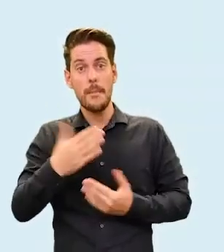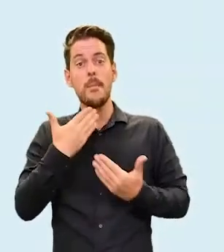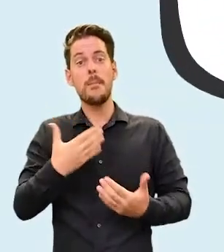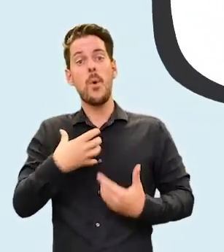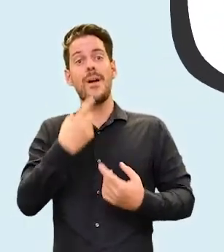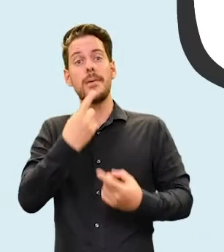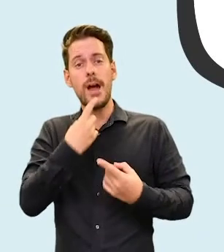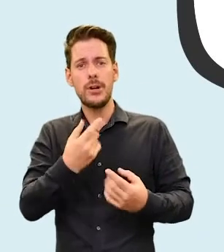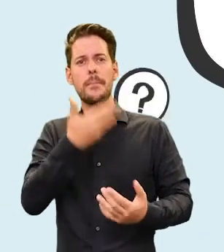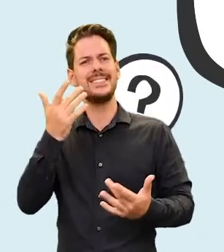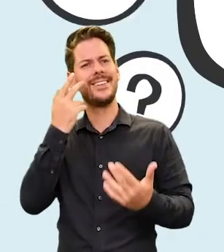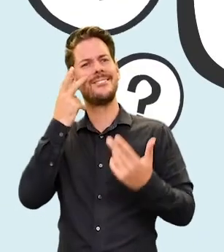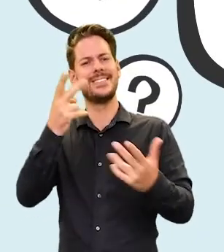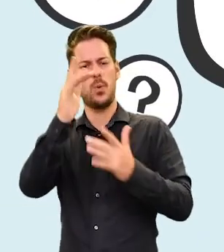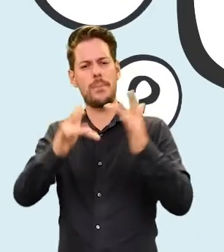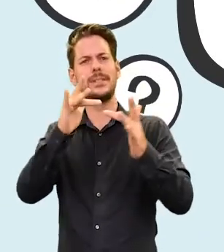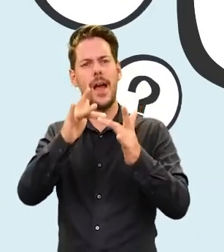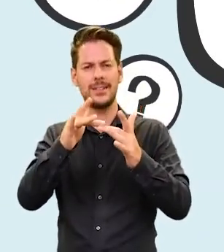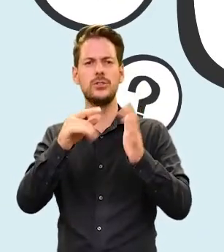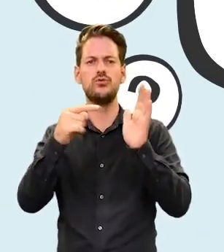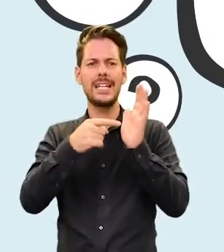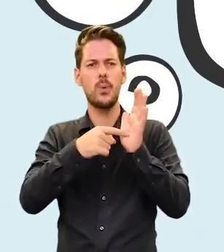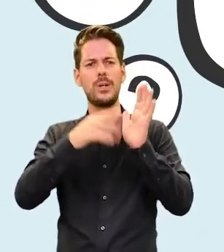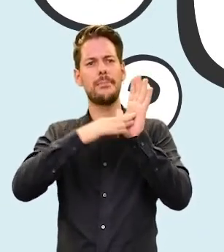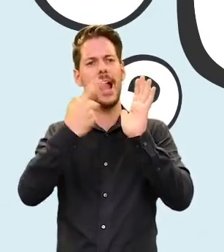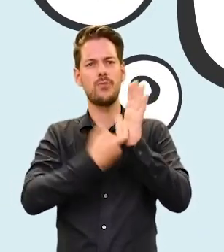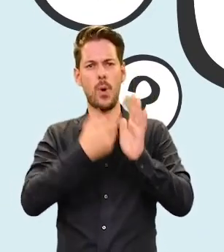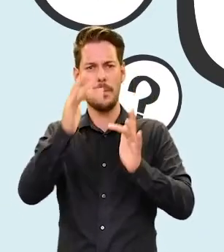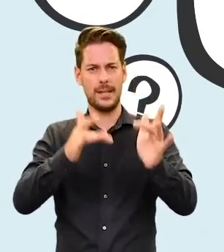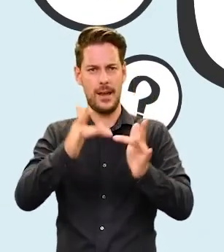more detailed information on property resumption, visit the Transport and Main Roads website.